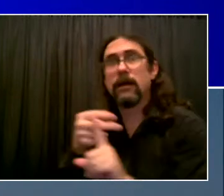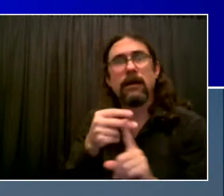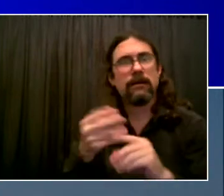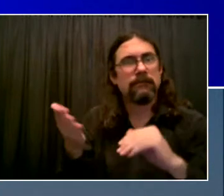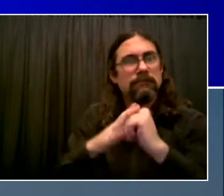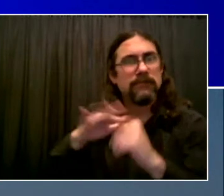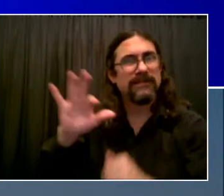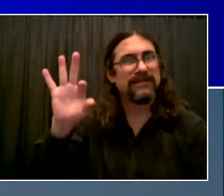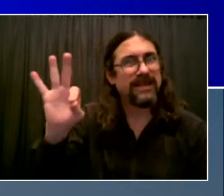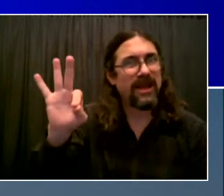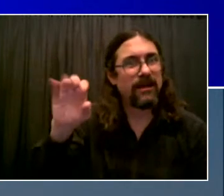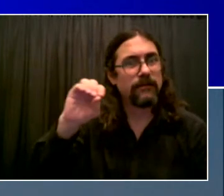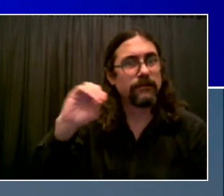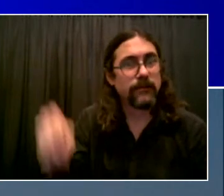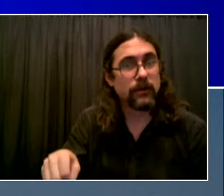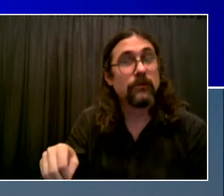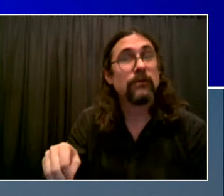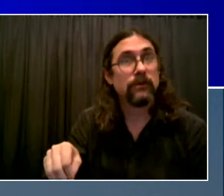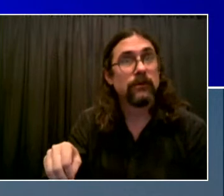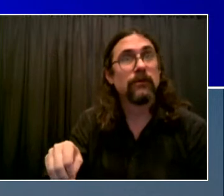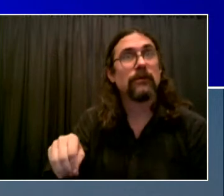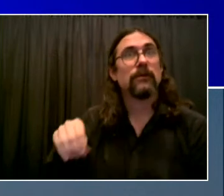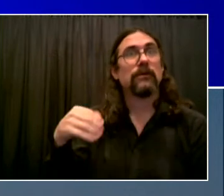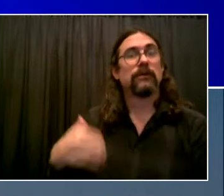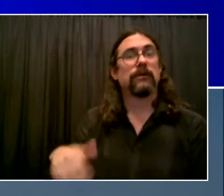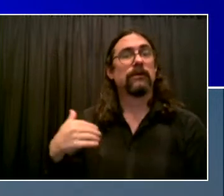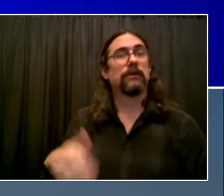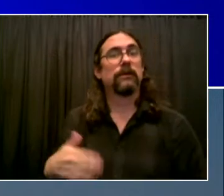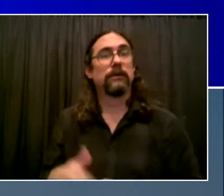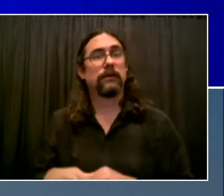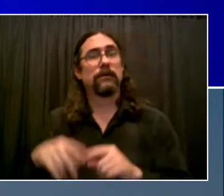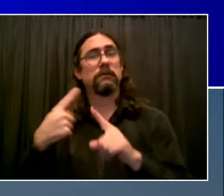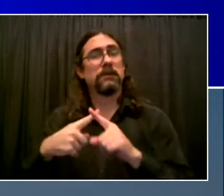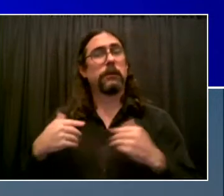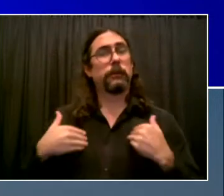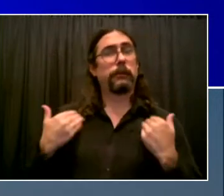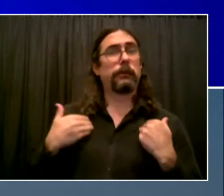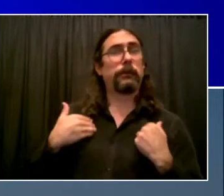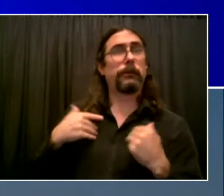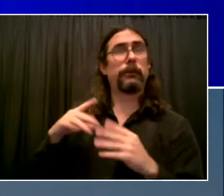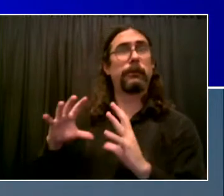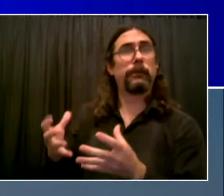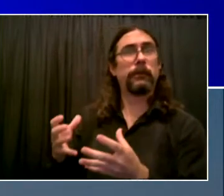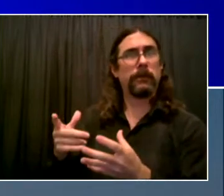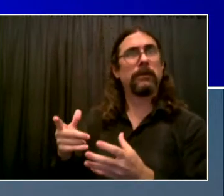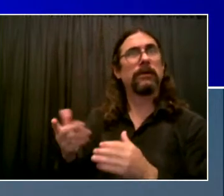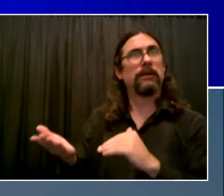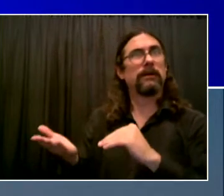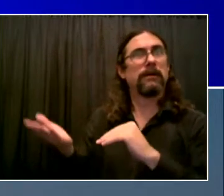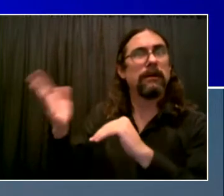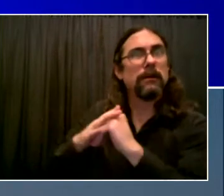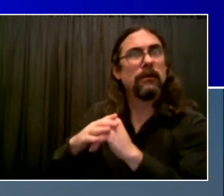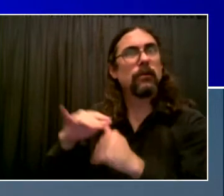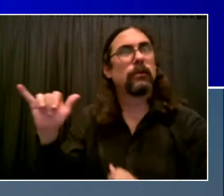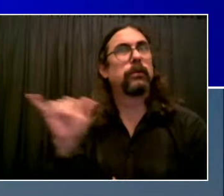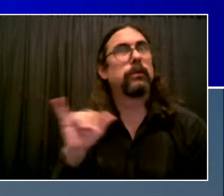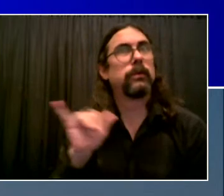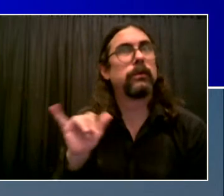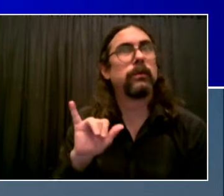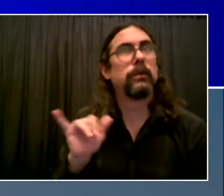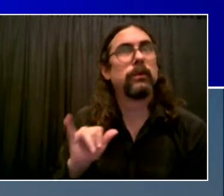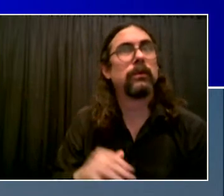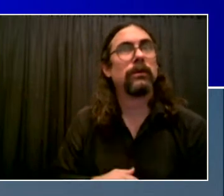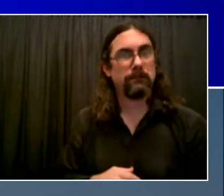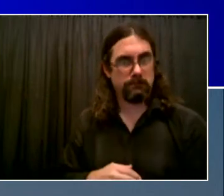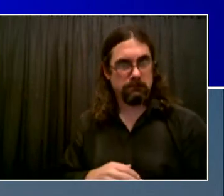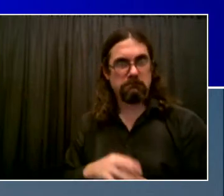particular increase among our younger New Yorkers, and this was part of what we knew was the goal of Key to NYC. What do we think of young